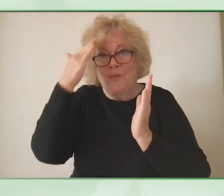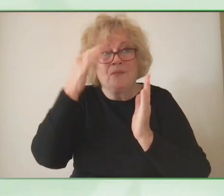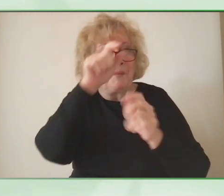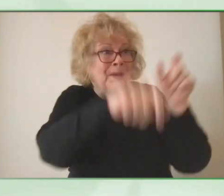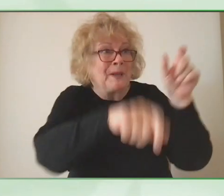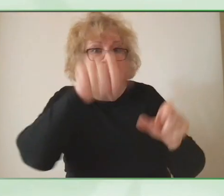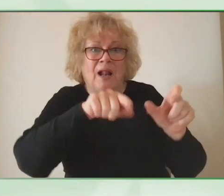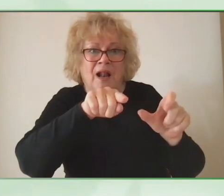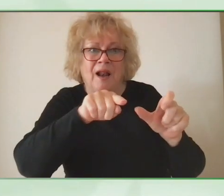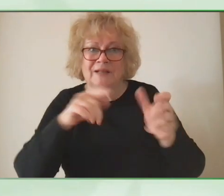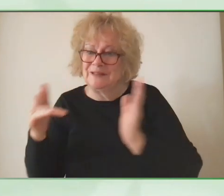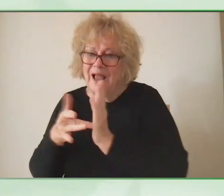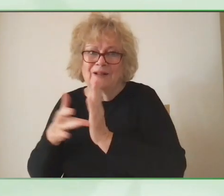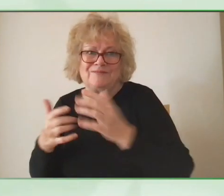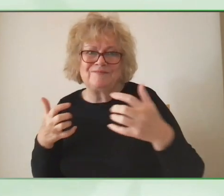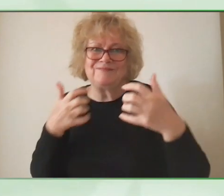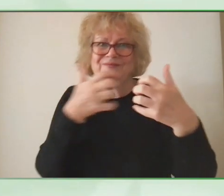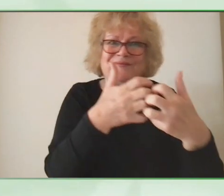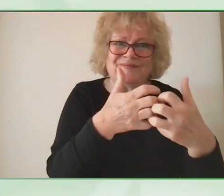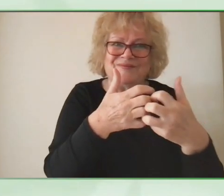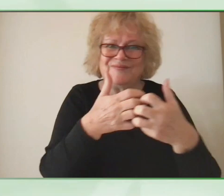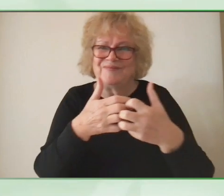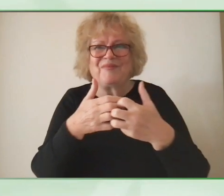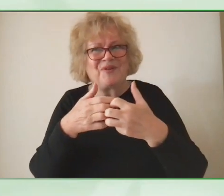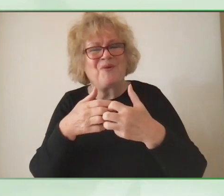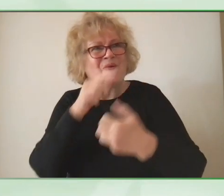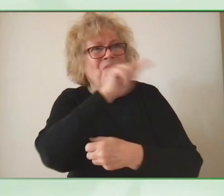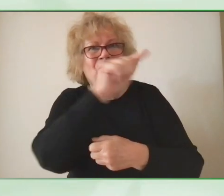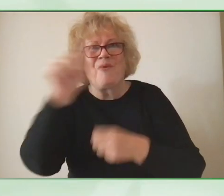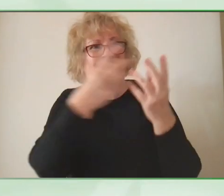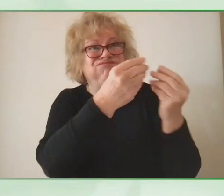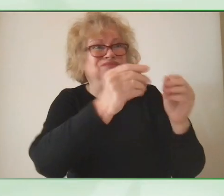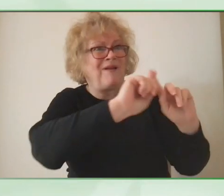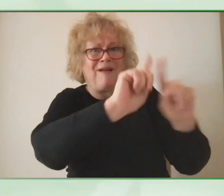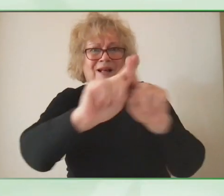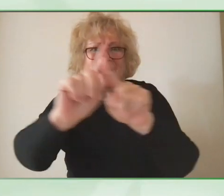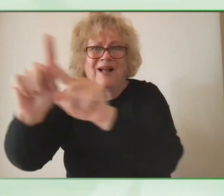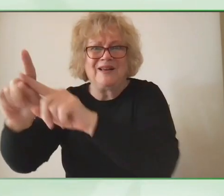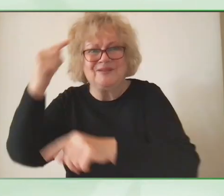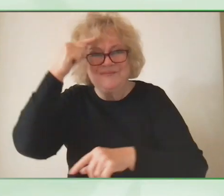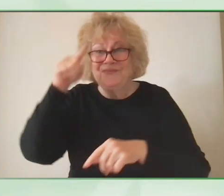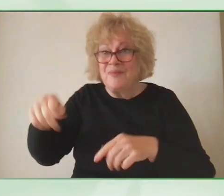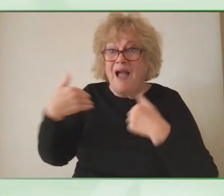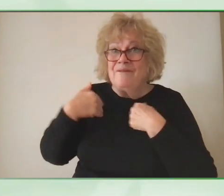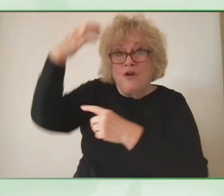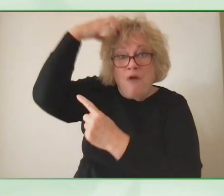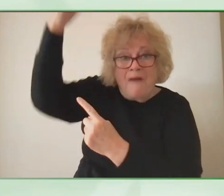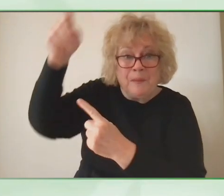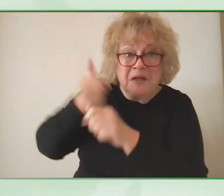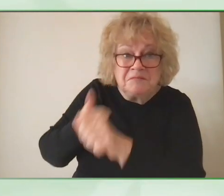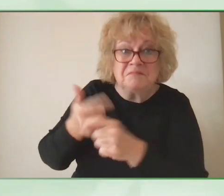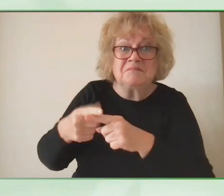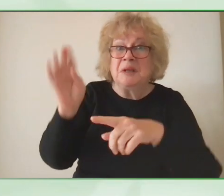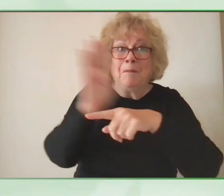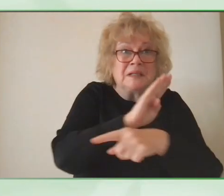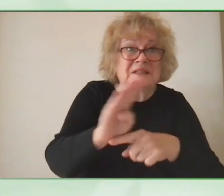to sort of help fill the gap between those two sides, the startup side and going to